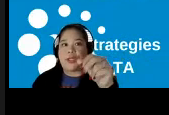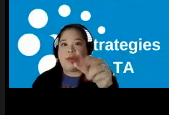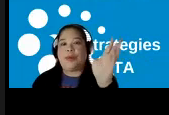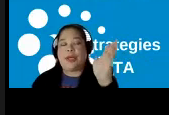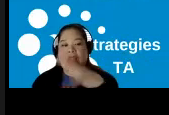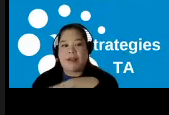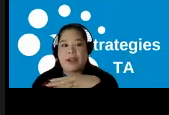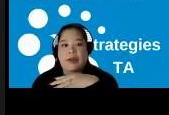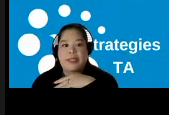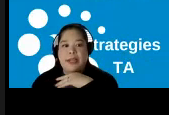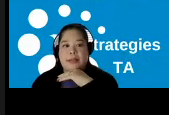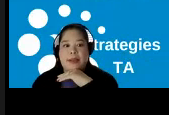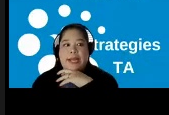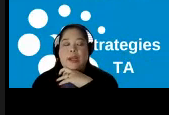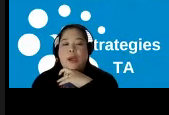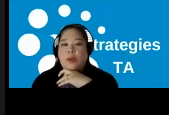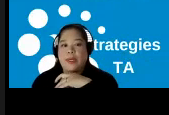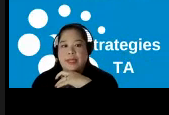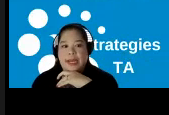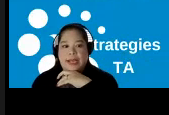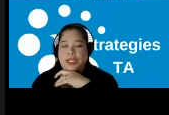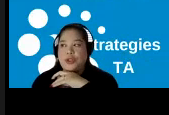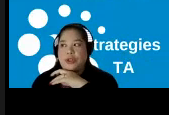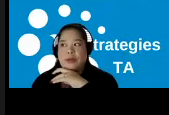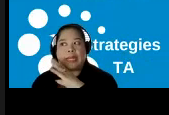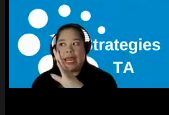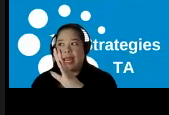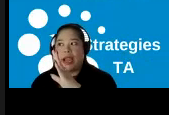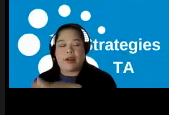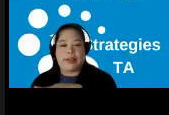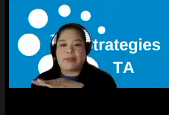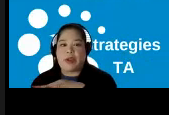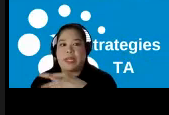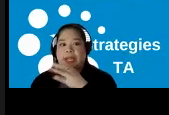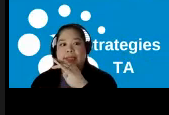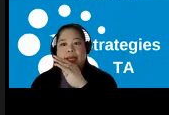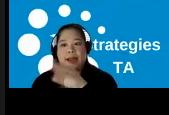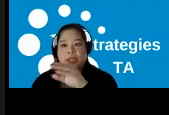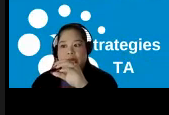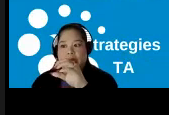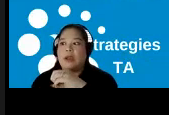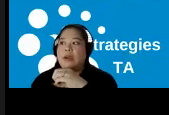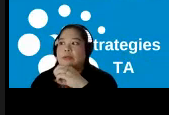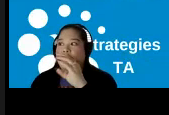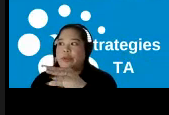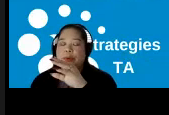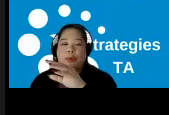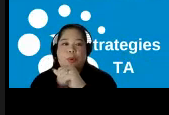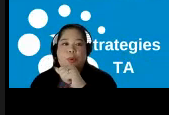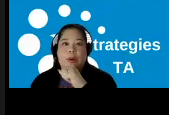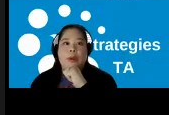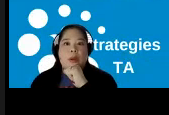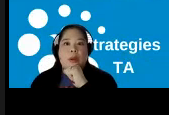able to, you know, have an FRC on site where it's like a teacher knows, hey, I've got this family that needs a connection for